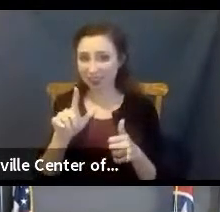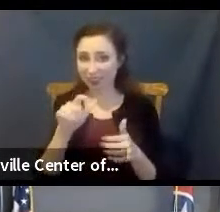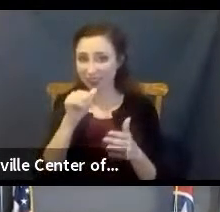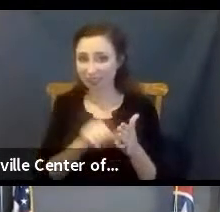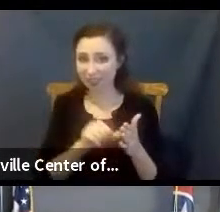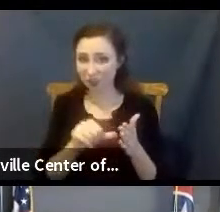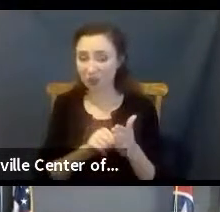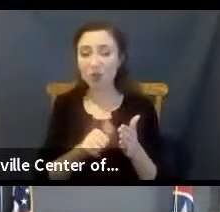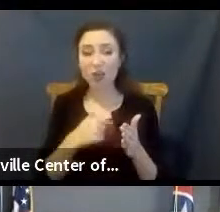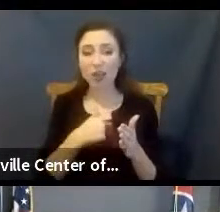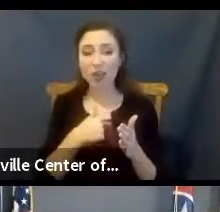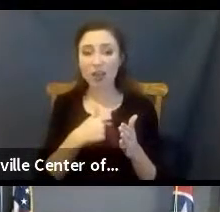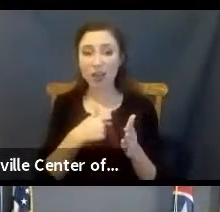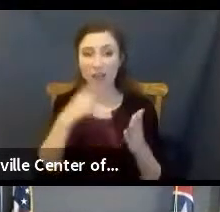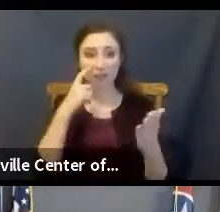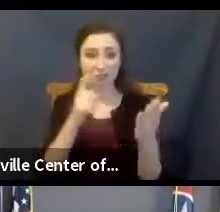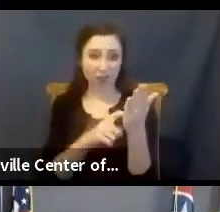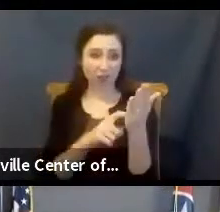that